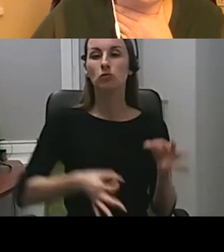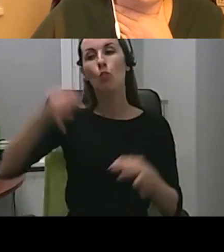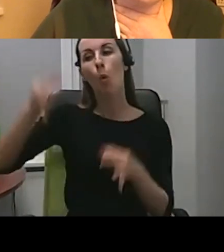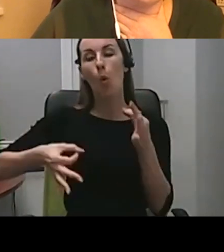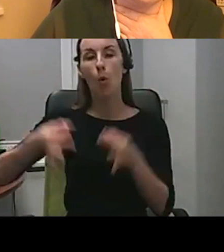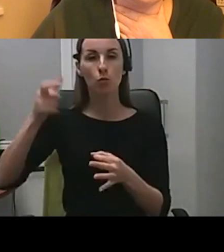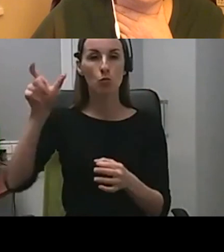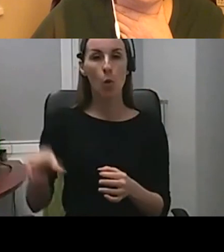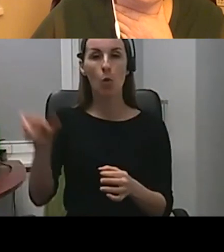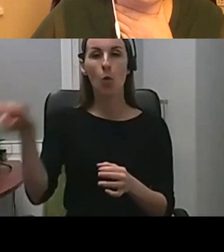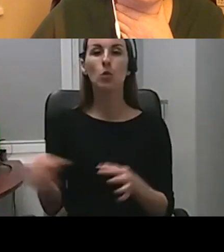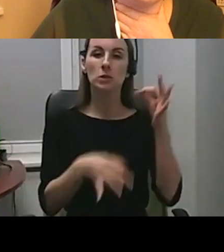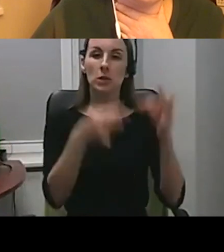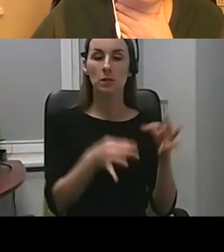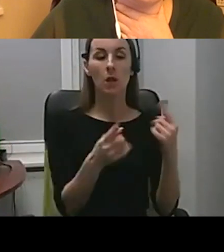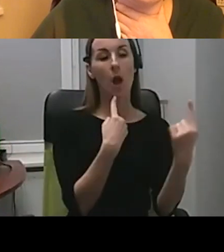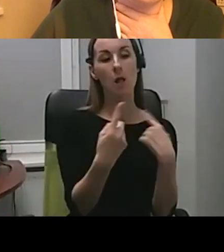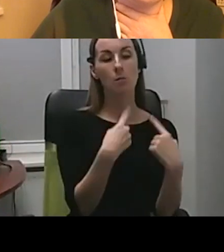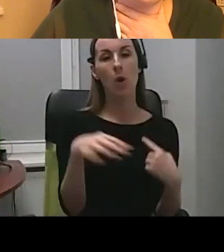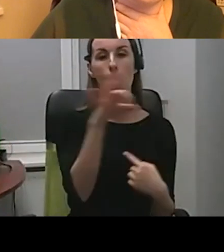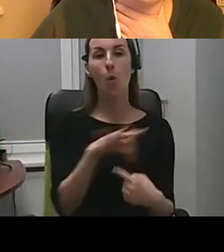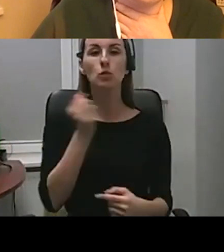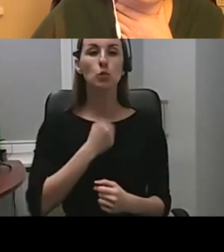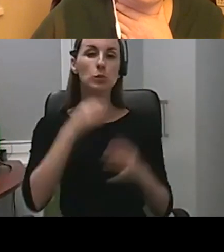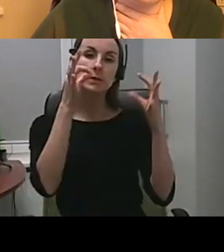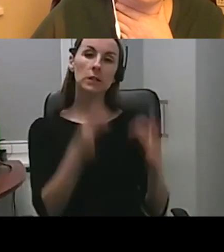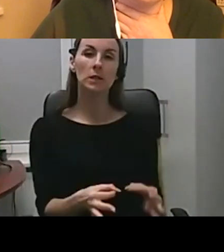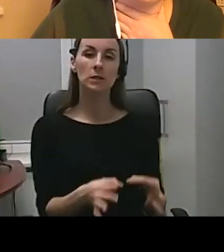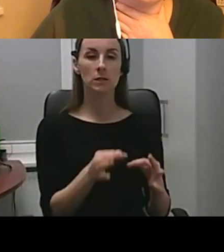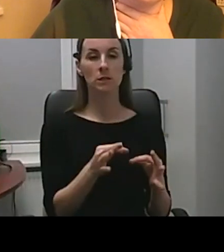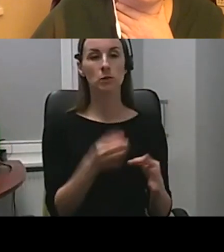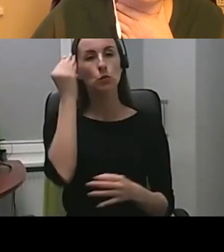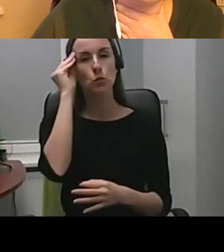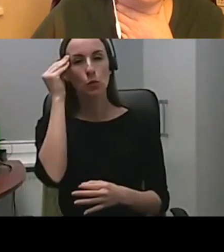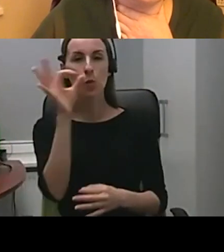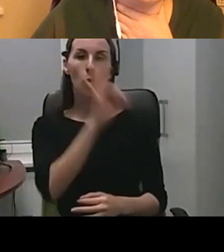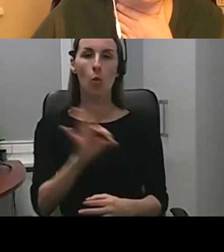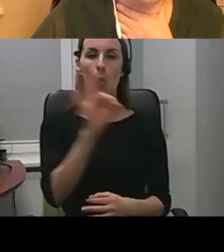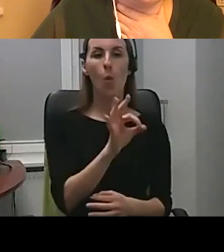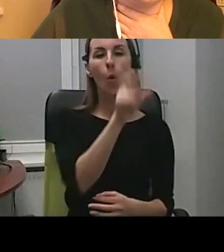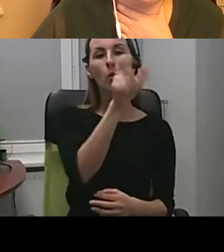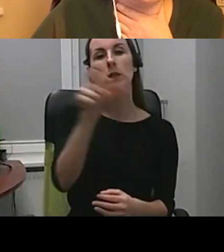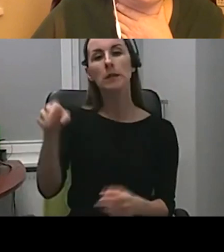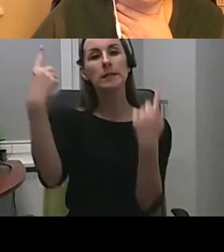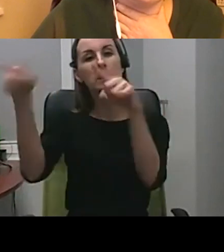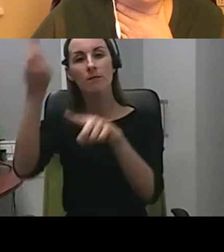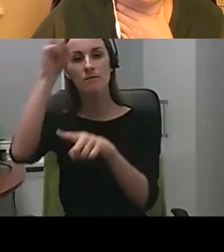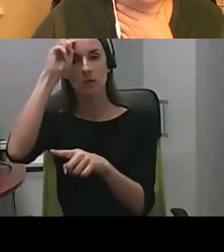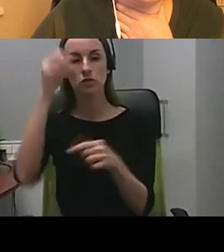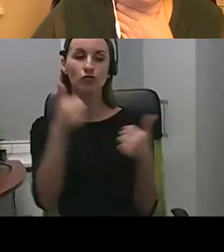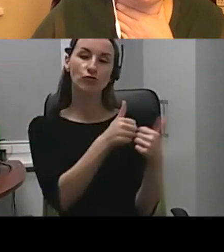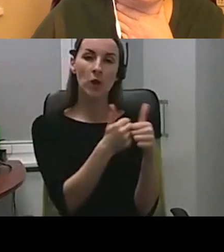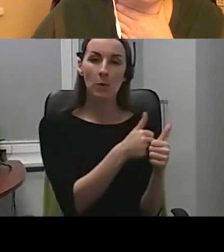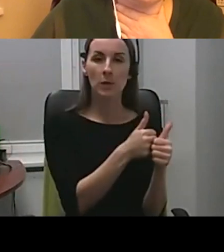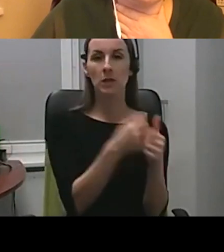about the human rights situation in other countries, whether they are neighboring countries or anywhere else in the world.